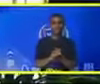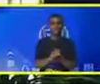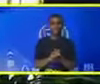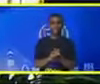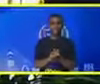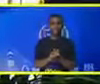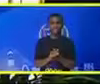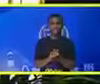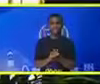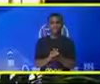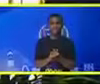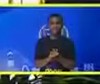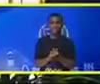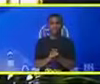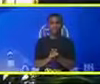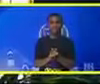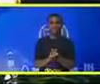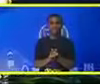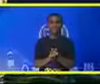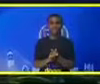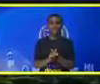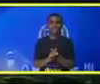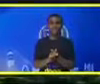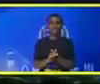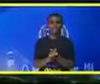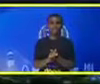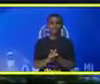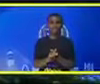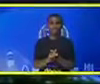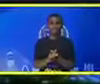know what to do about my situation, but I hear you're a man of God.